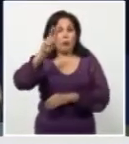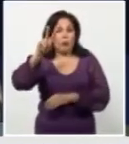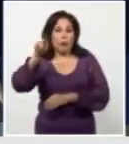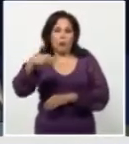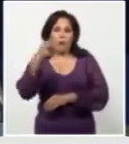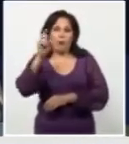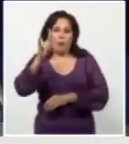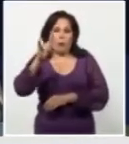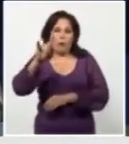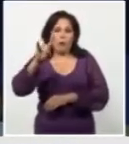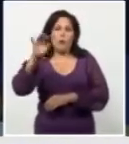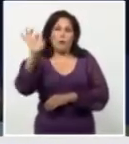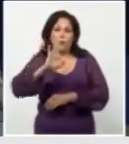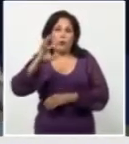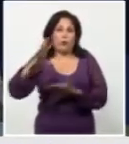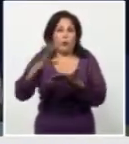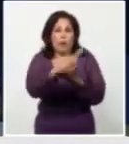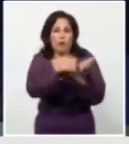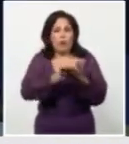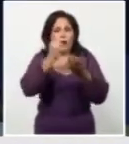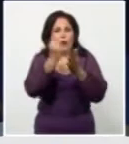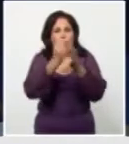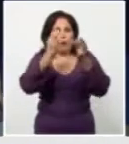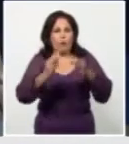52.9% of all confirmed cases.